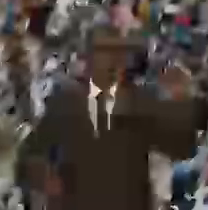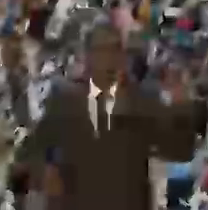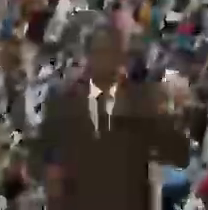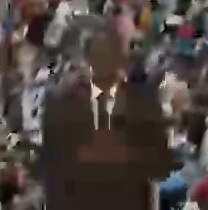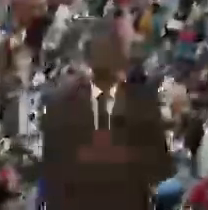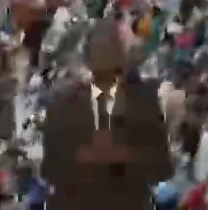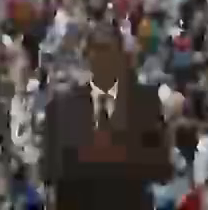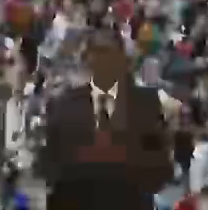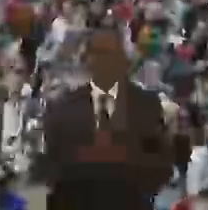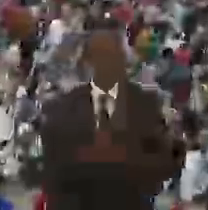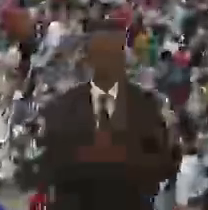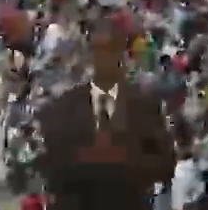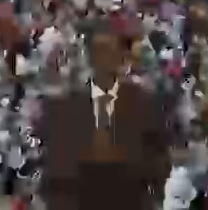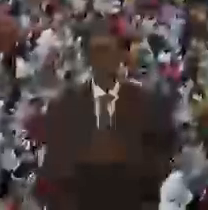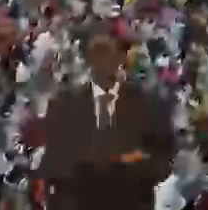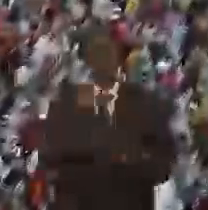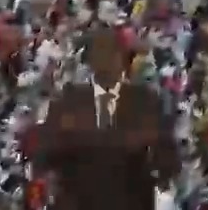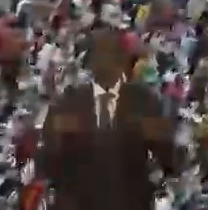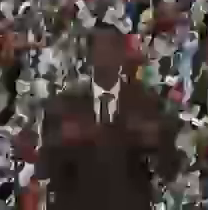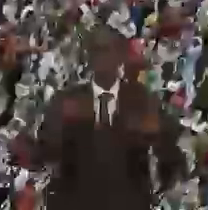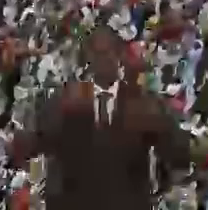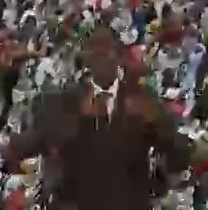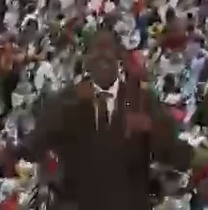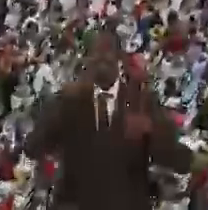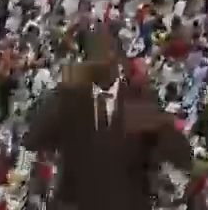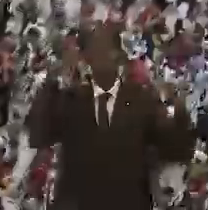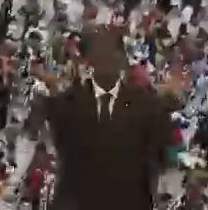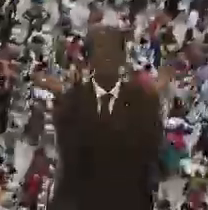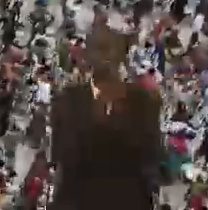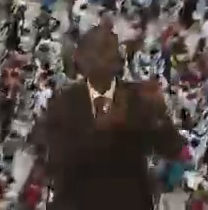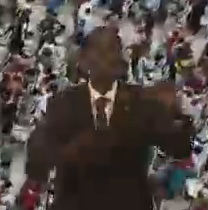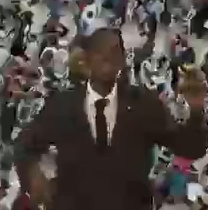Look at you, hallelujah. I said, praise the Lord.